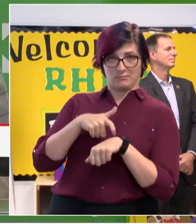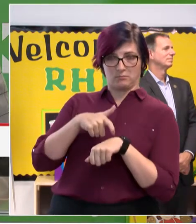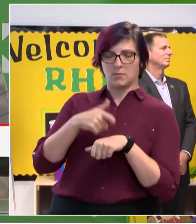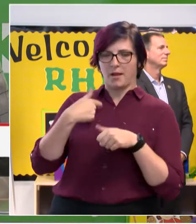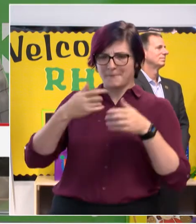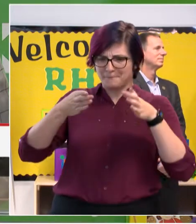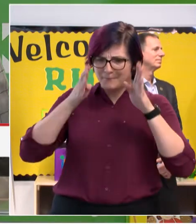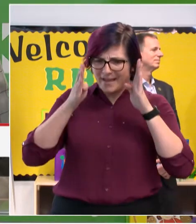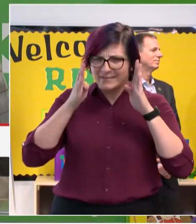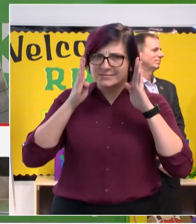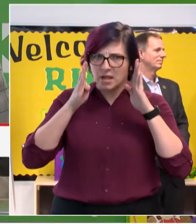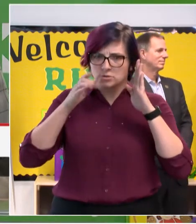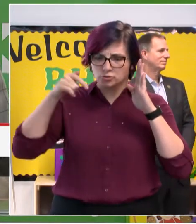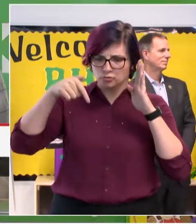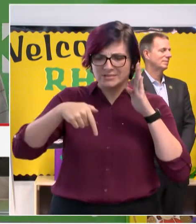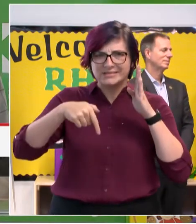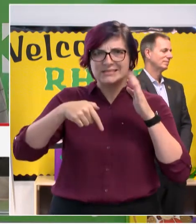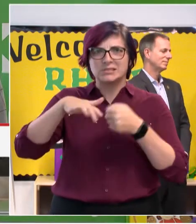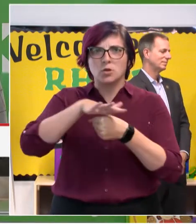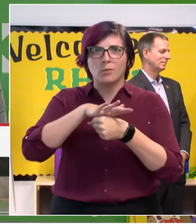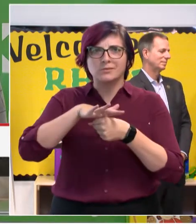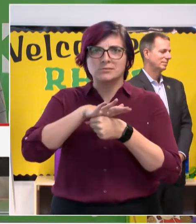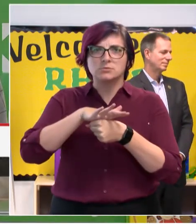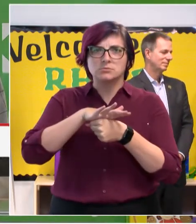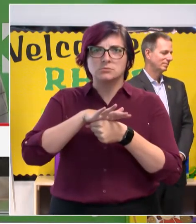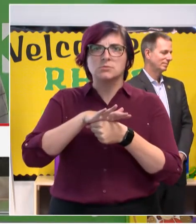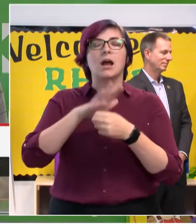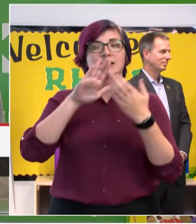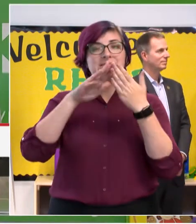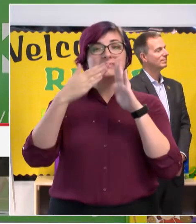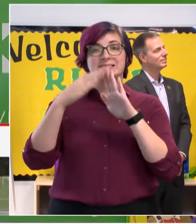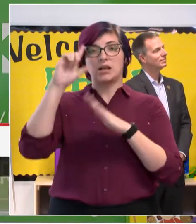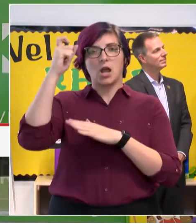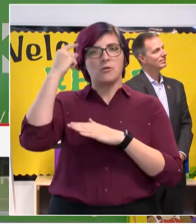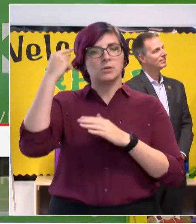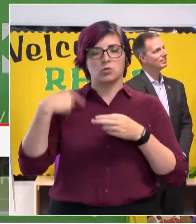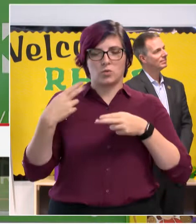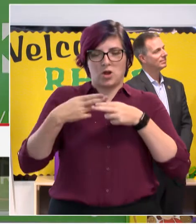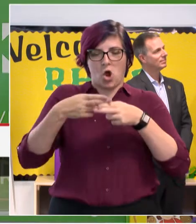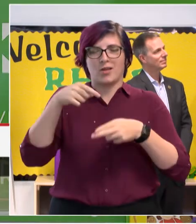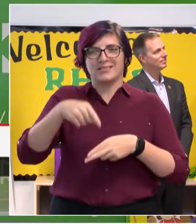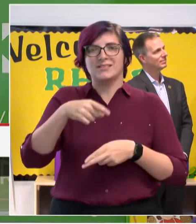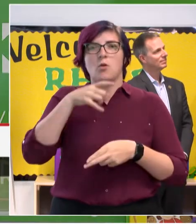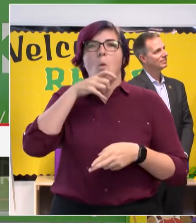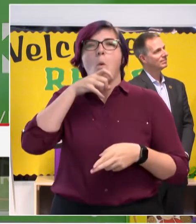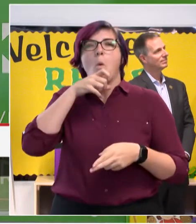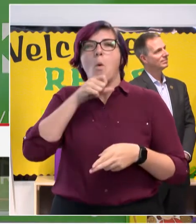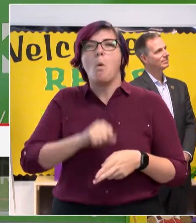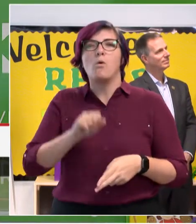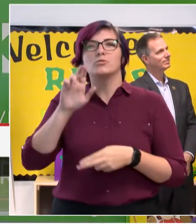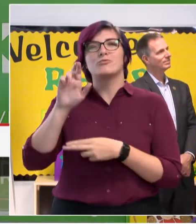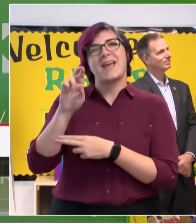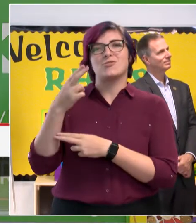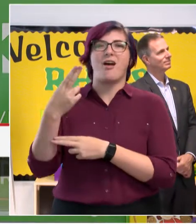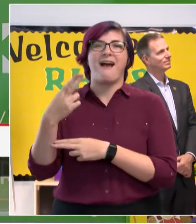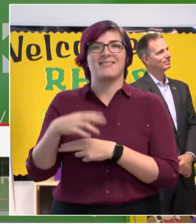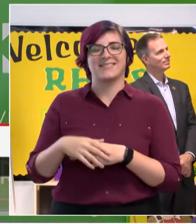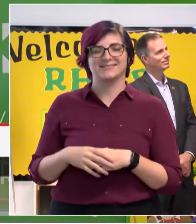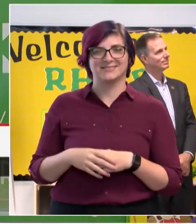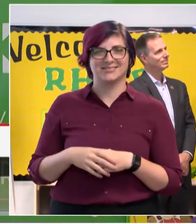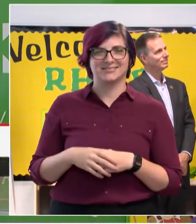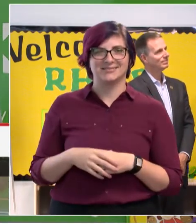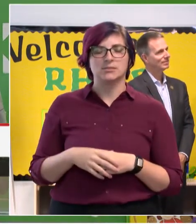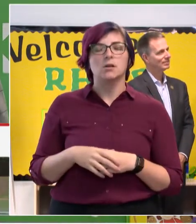this one. In the city, in city government, we referred to this building as Old Randle Highlands. And